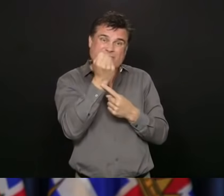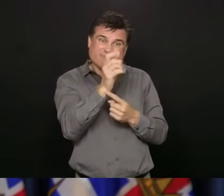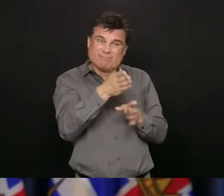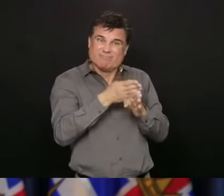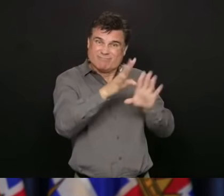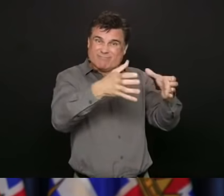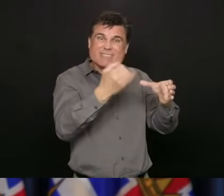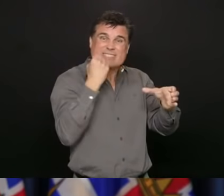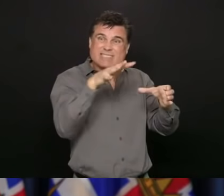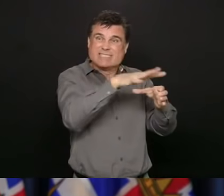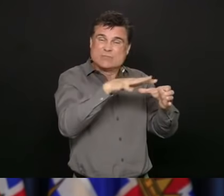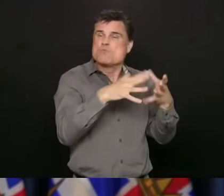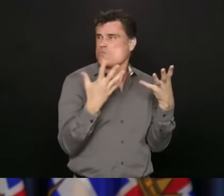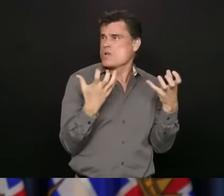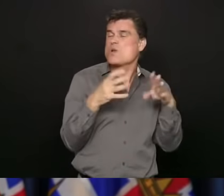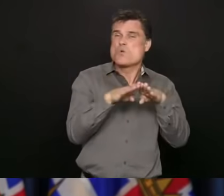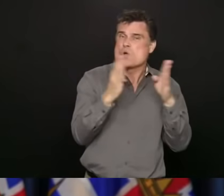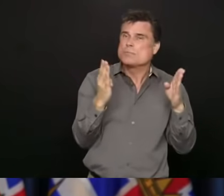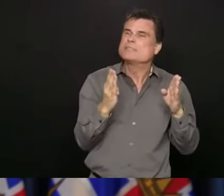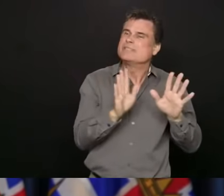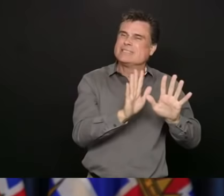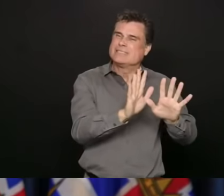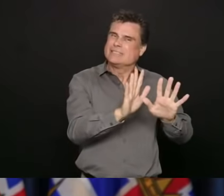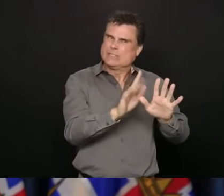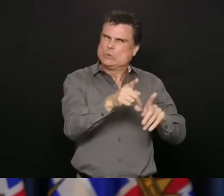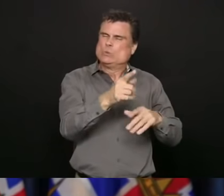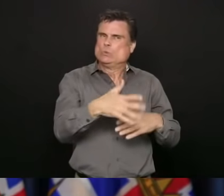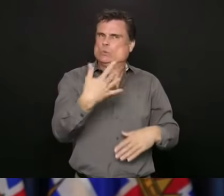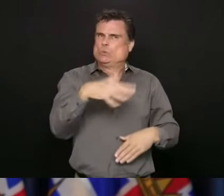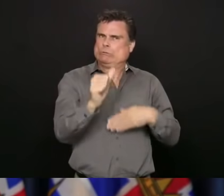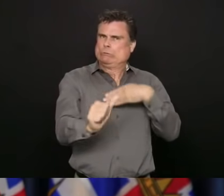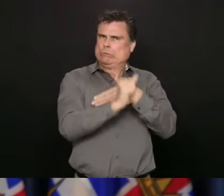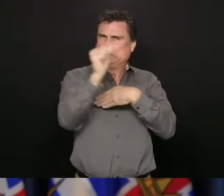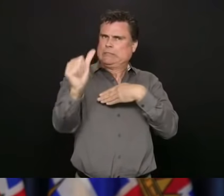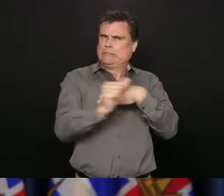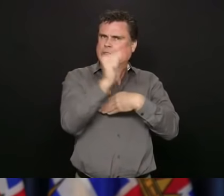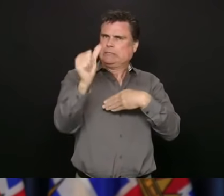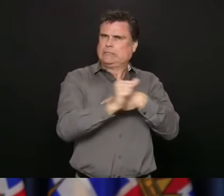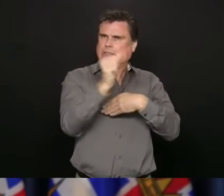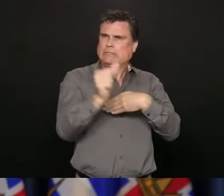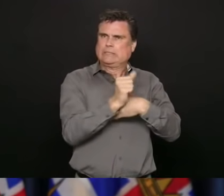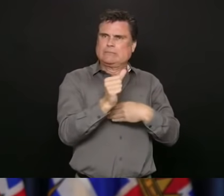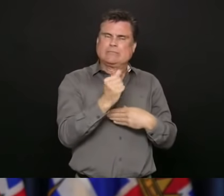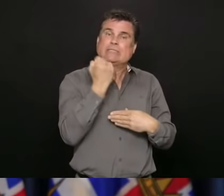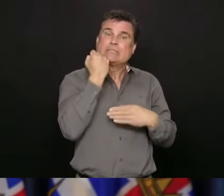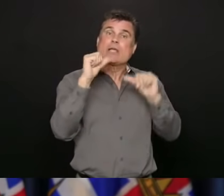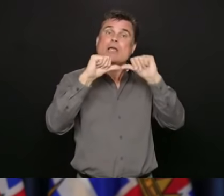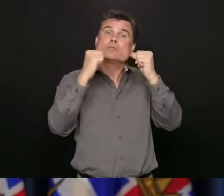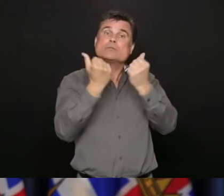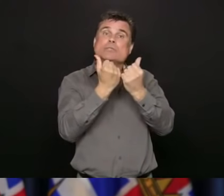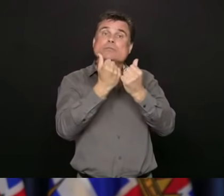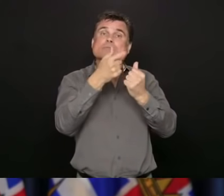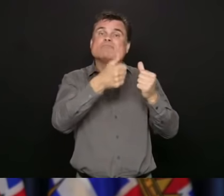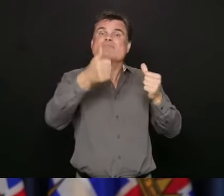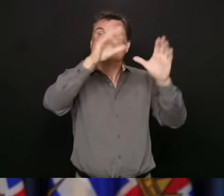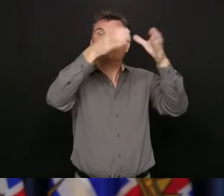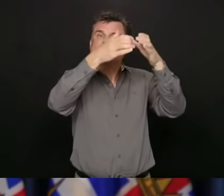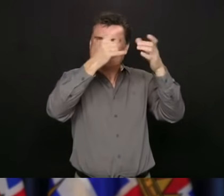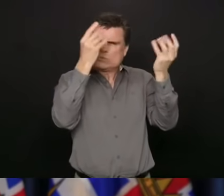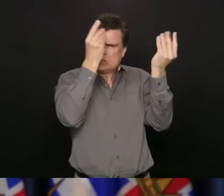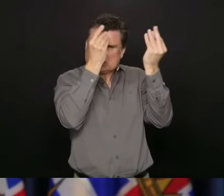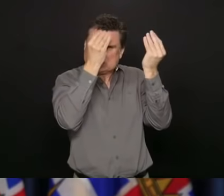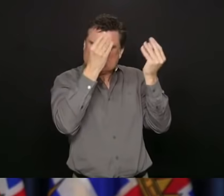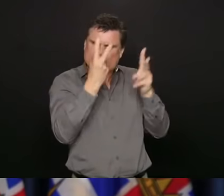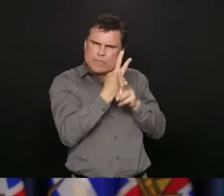Dental Association on how best to get back into regular operation in that area. And we've asked, as I say, WorkSafe to work with public